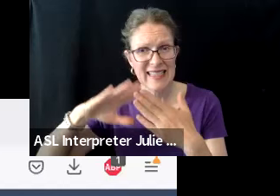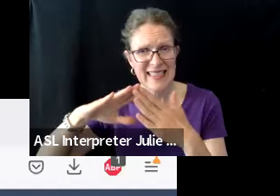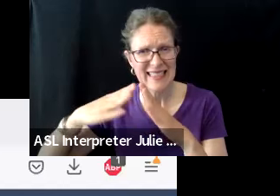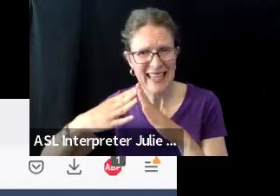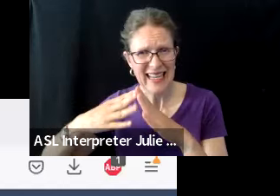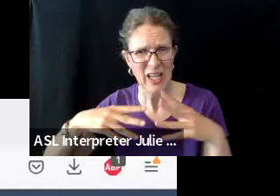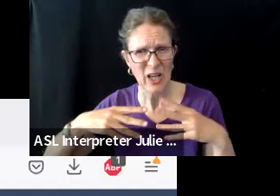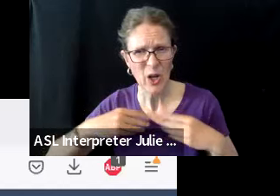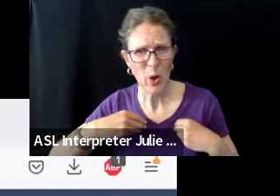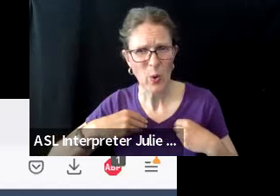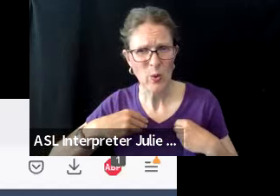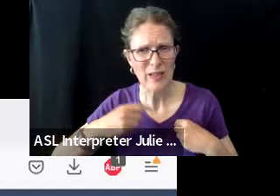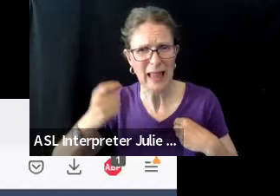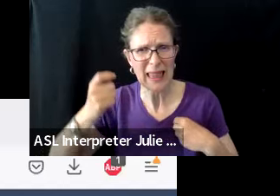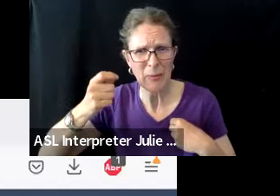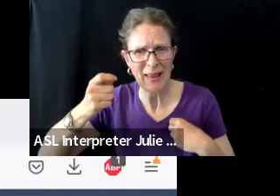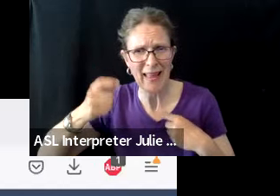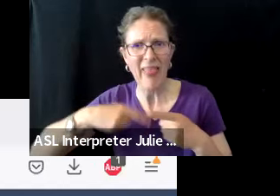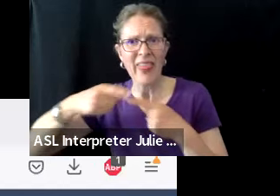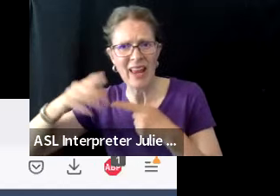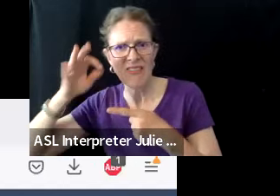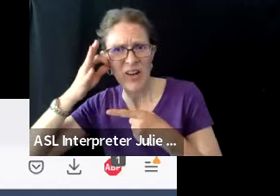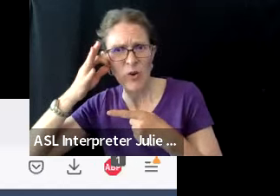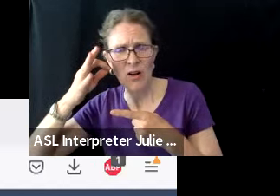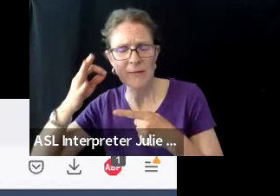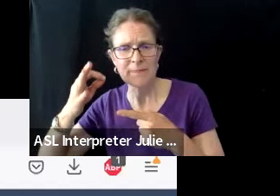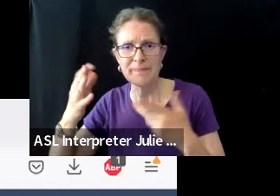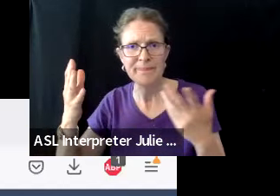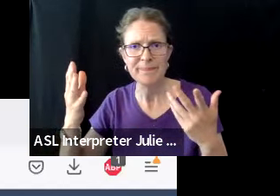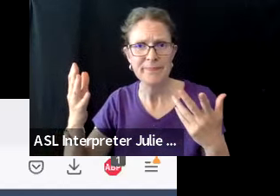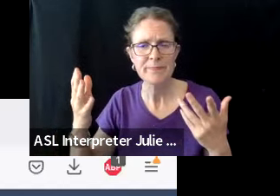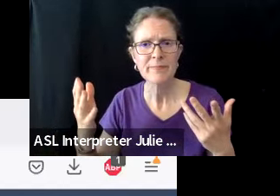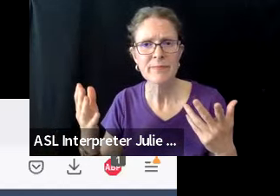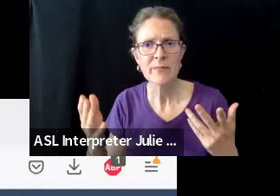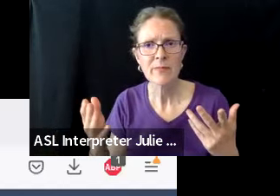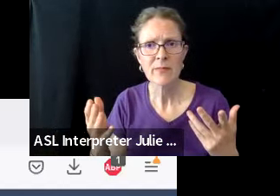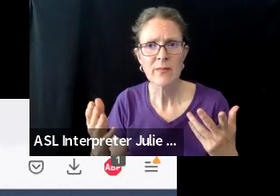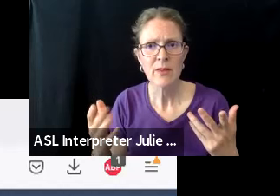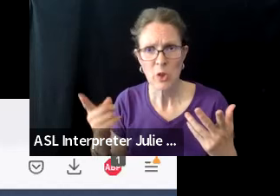sliver before the federal land starts, or if you can clarify,